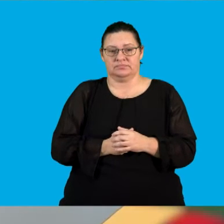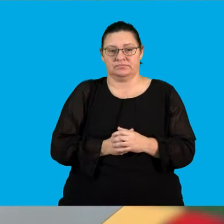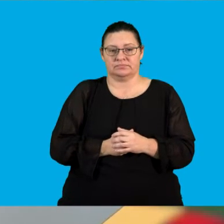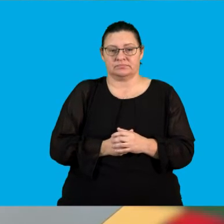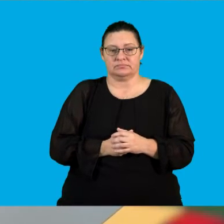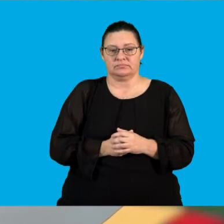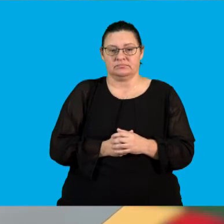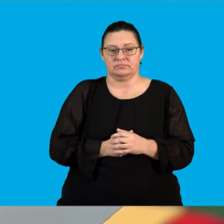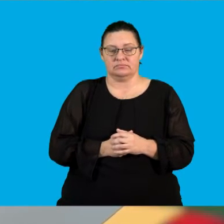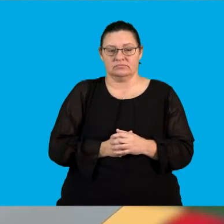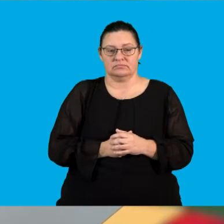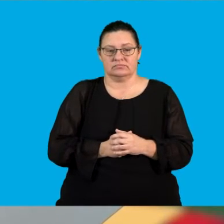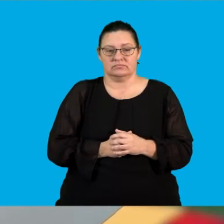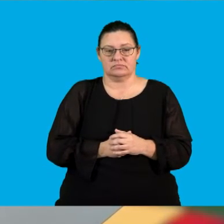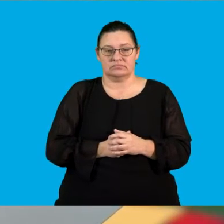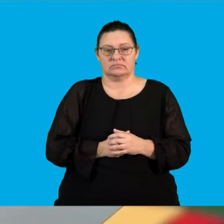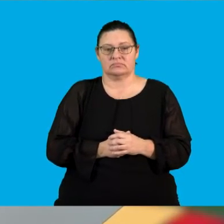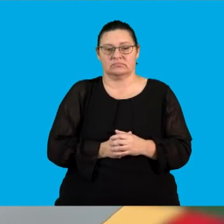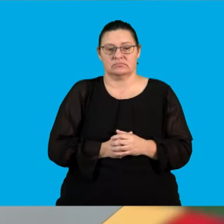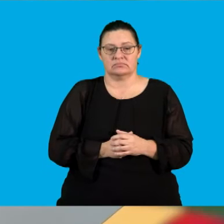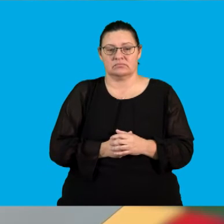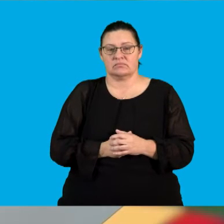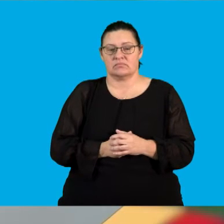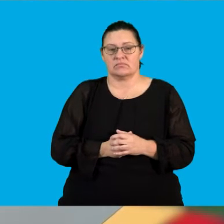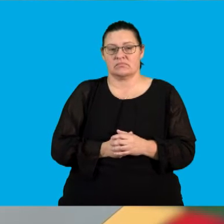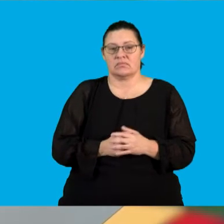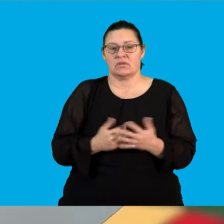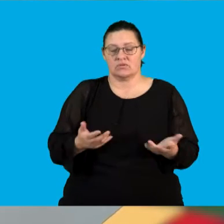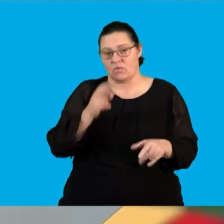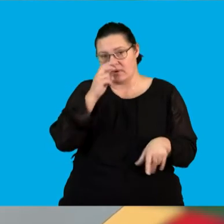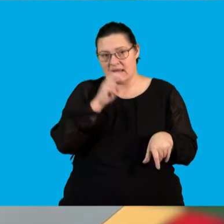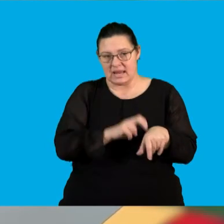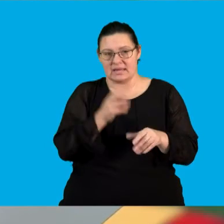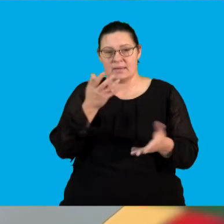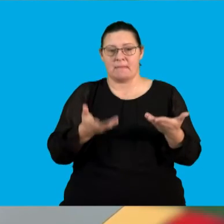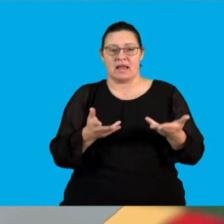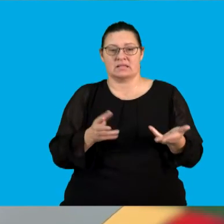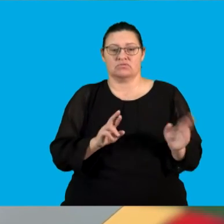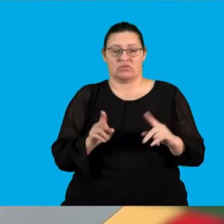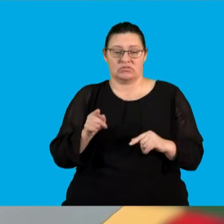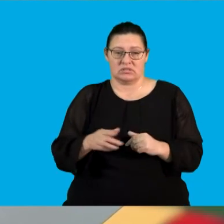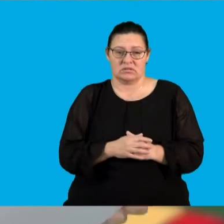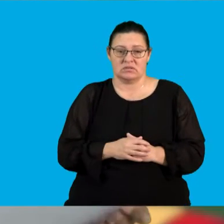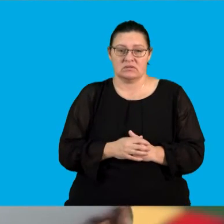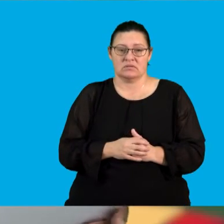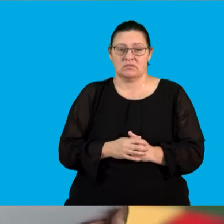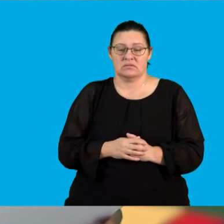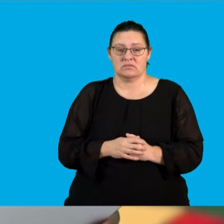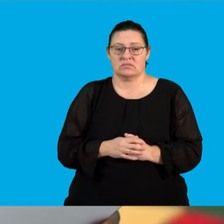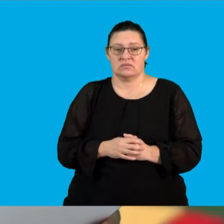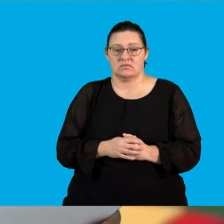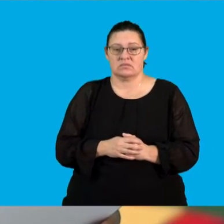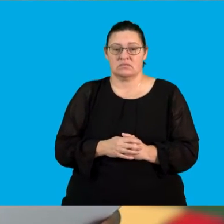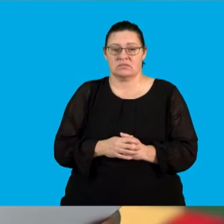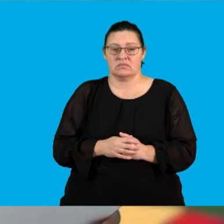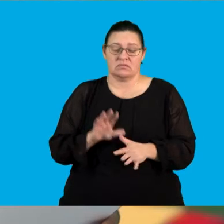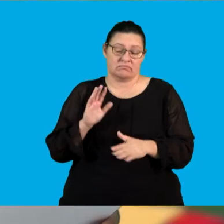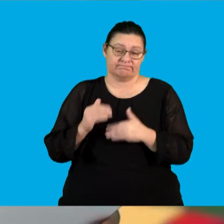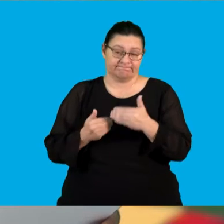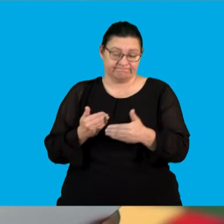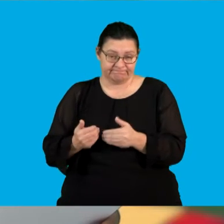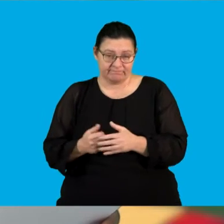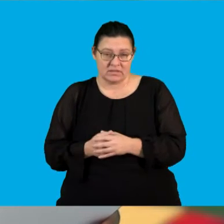to the number of atoms on the right-hand side. So with this reaction, we need to balance the reaction. So when we're moving